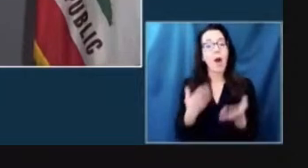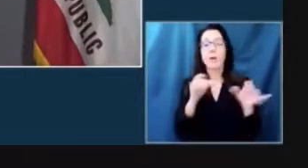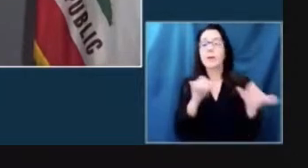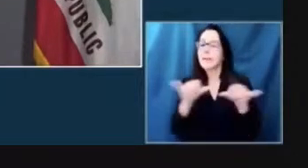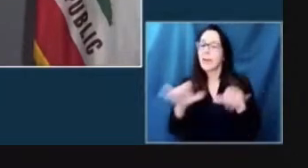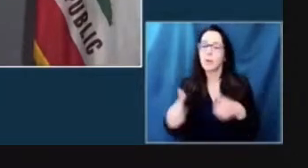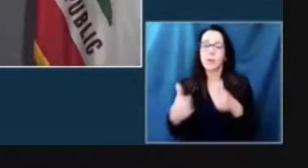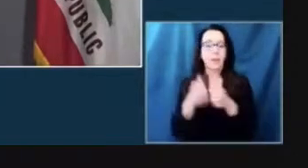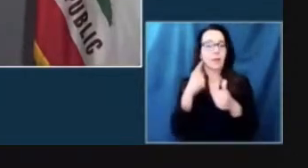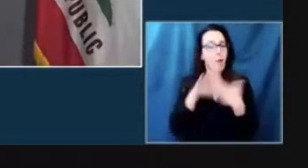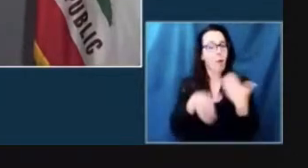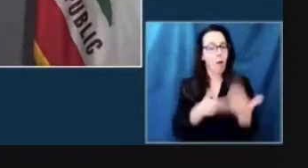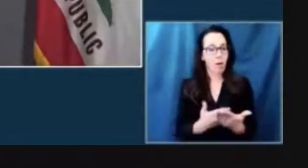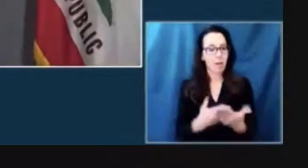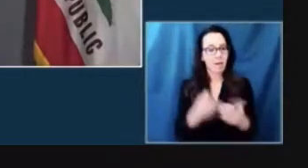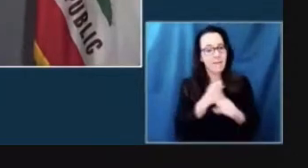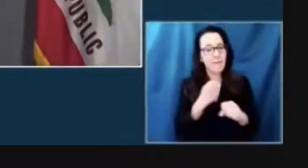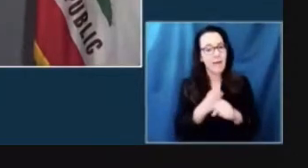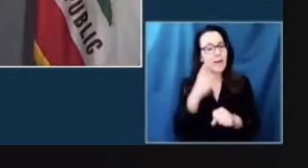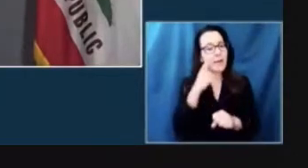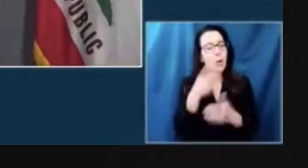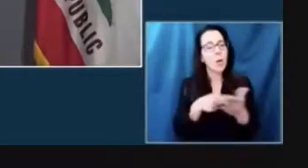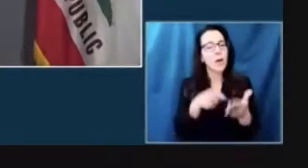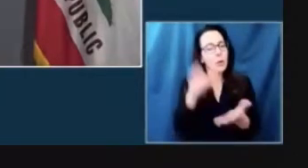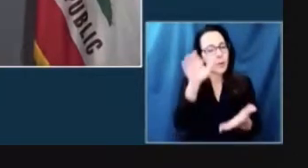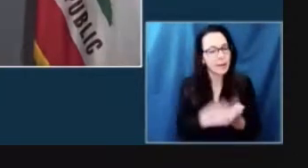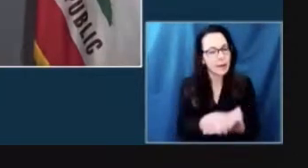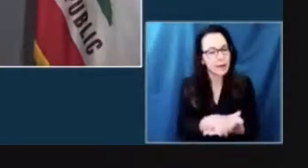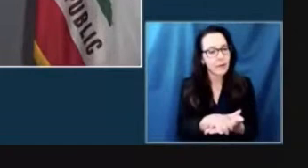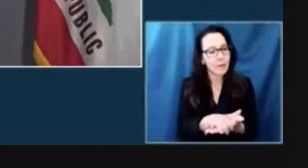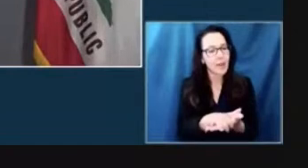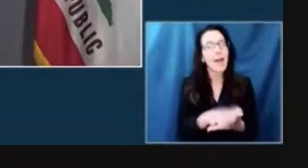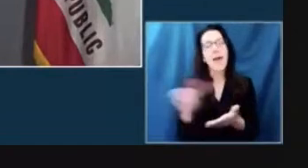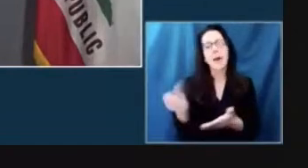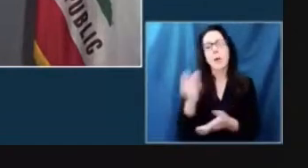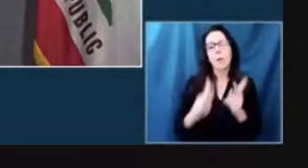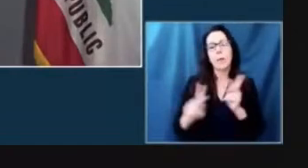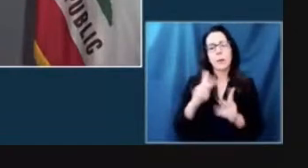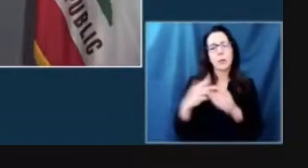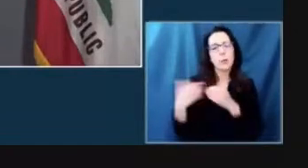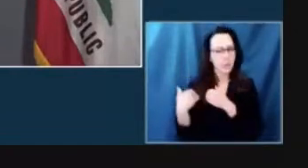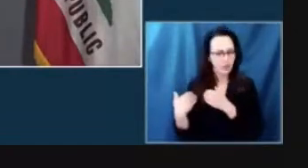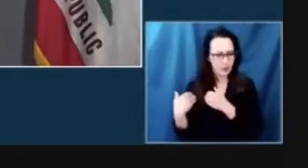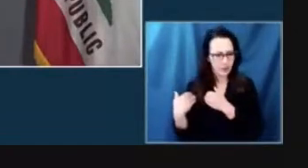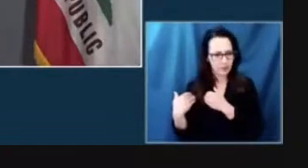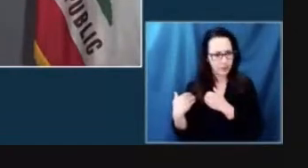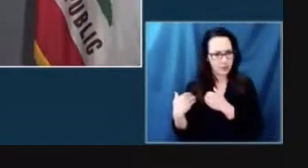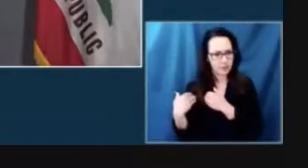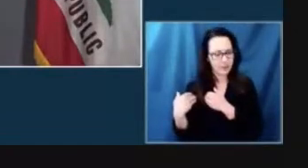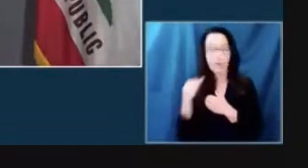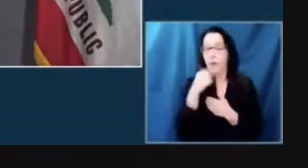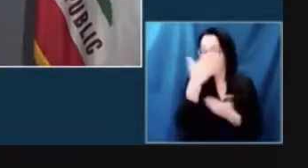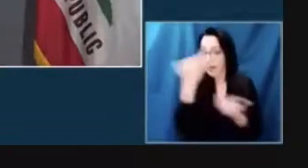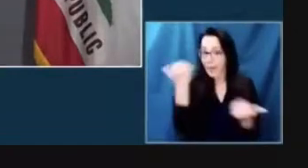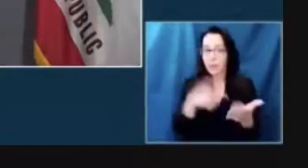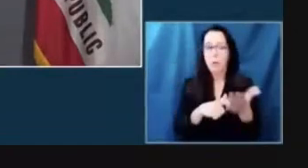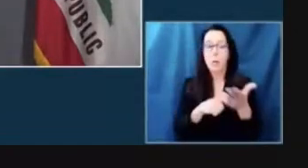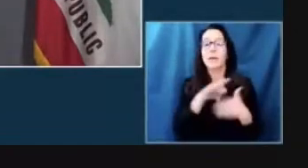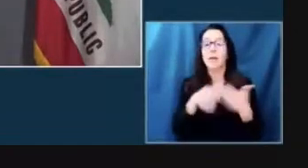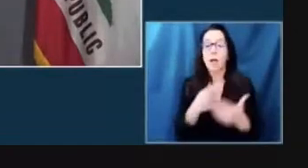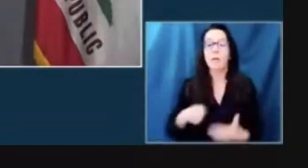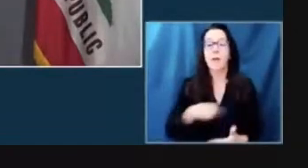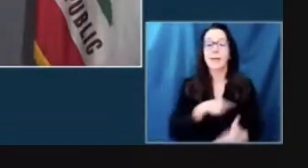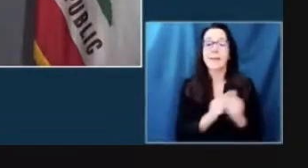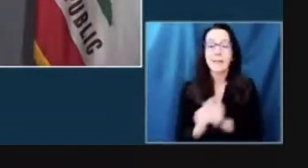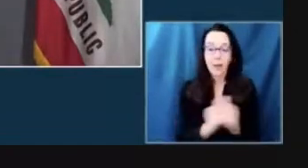Fight diligently for what you believe in and hold people accountable, but never forget that it will take all of us together working through